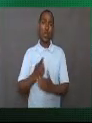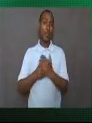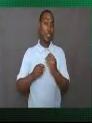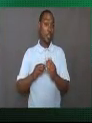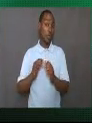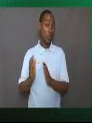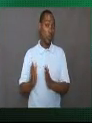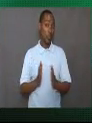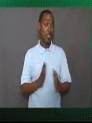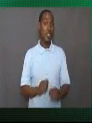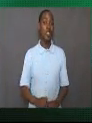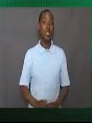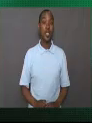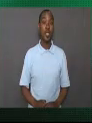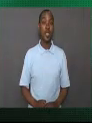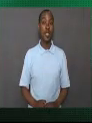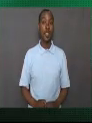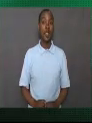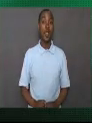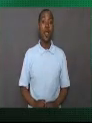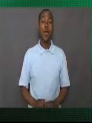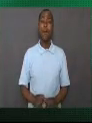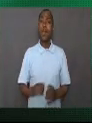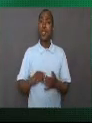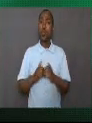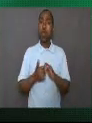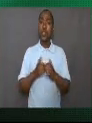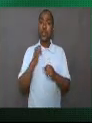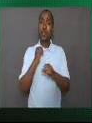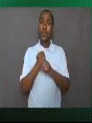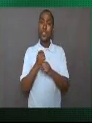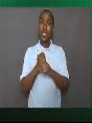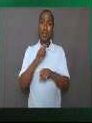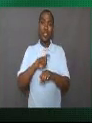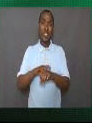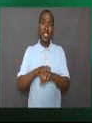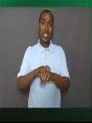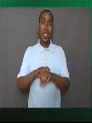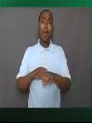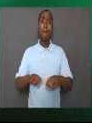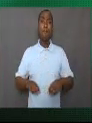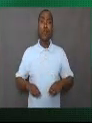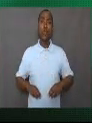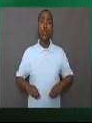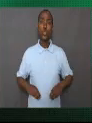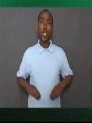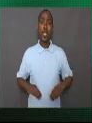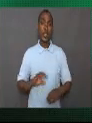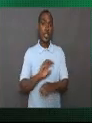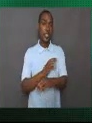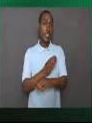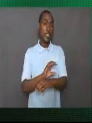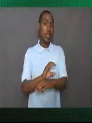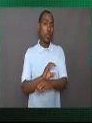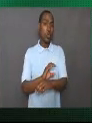For instance, during exercise, when the muscle's cells become short